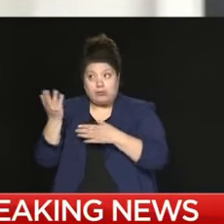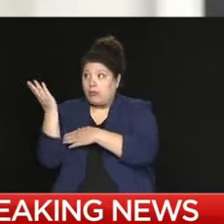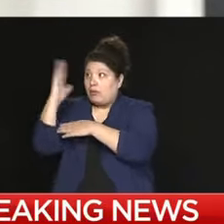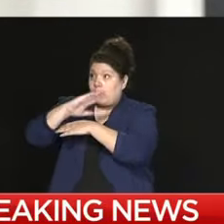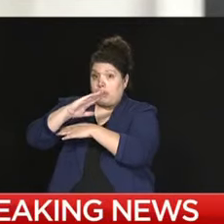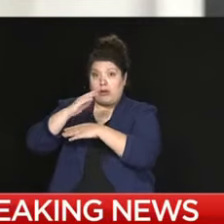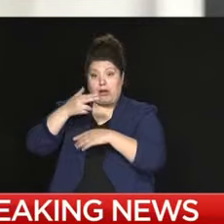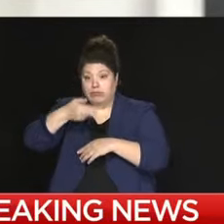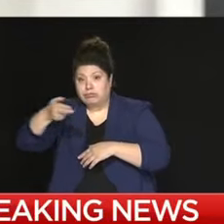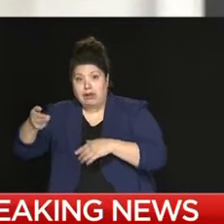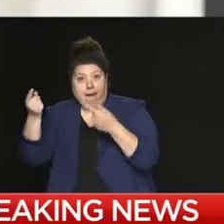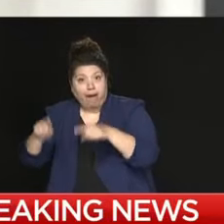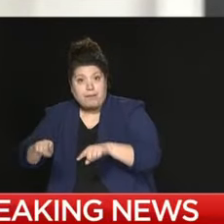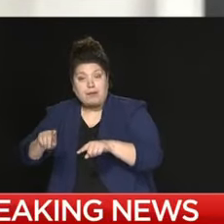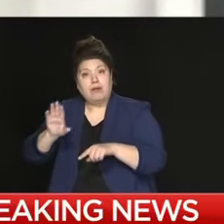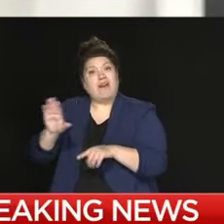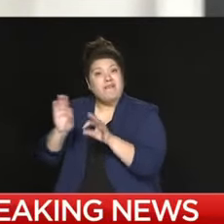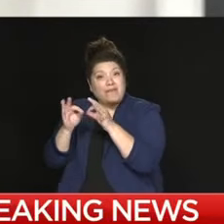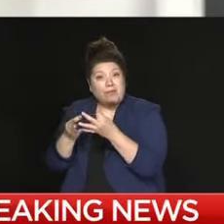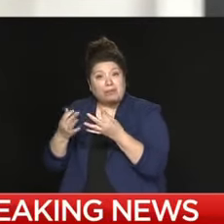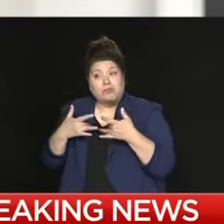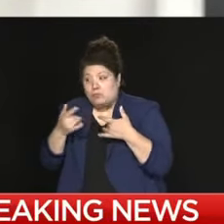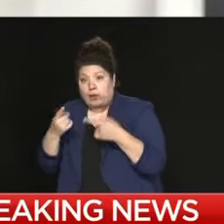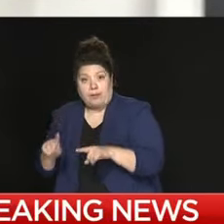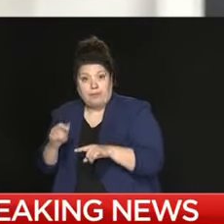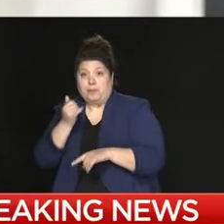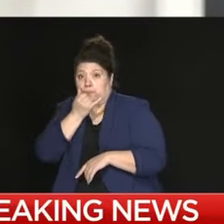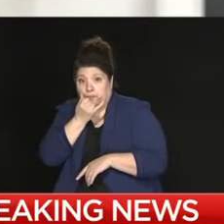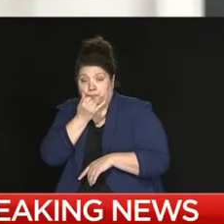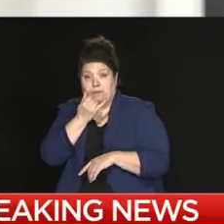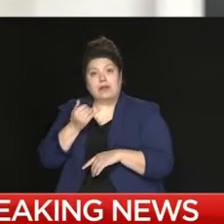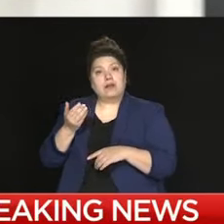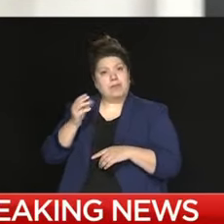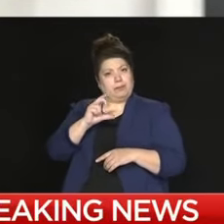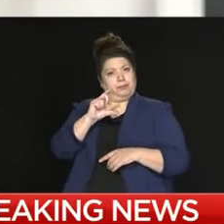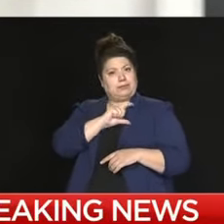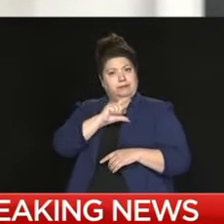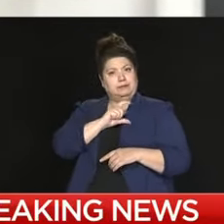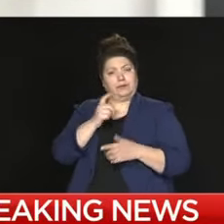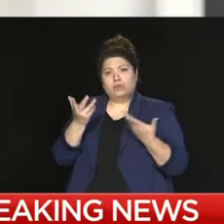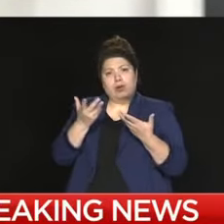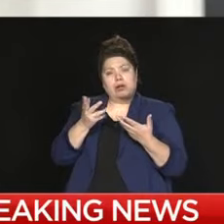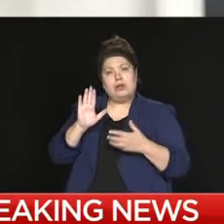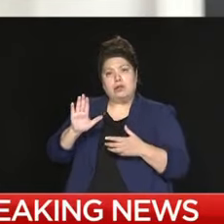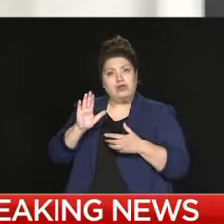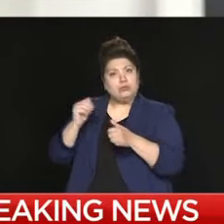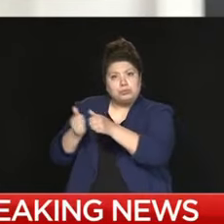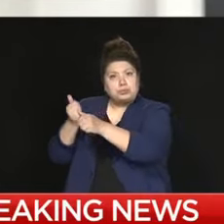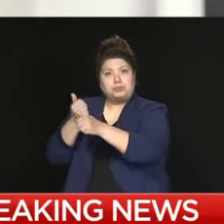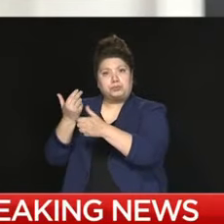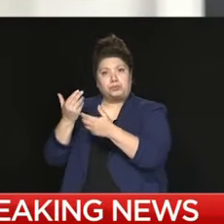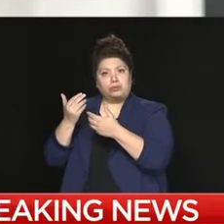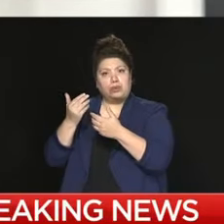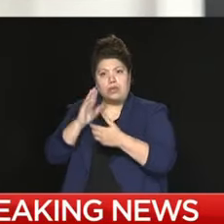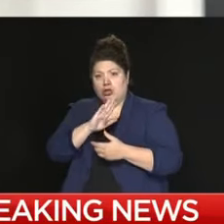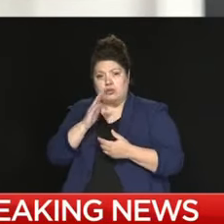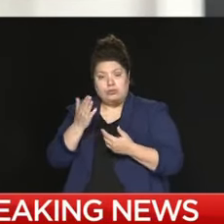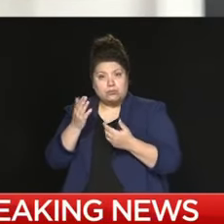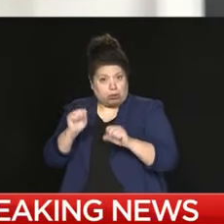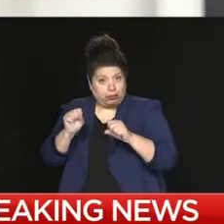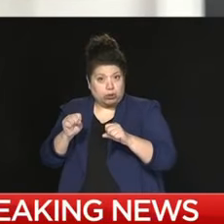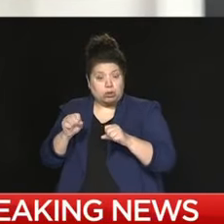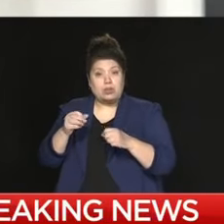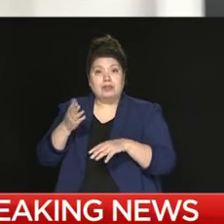loved ones, but also questions about the police response and what exactly happened and what could have